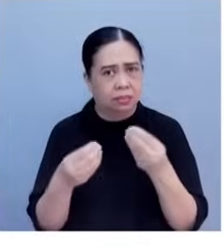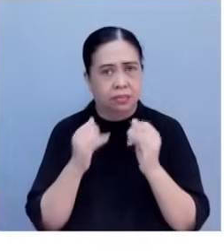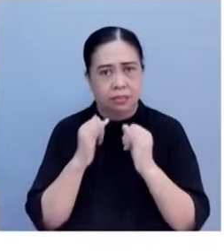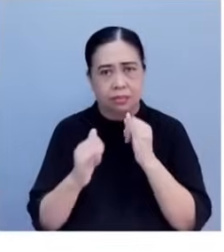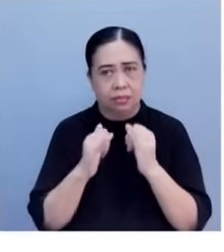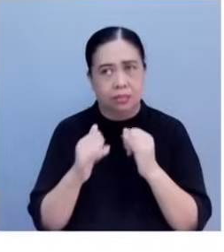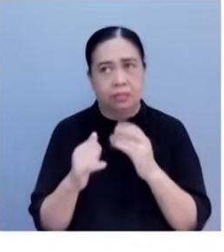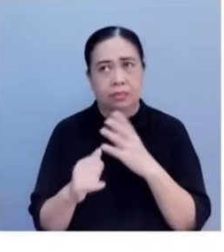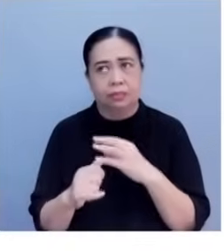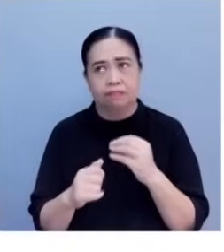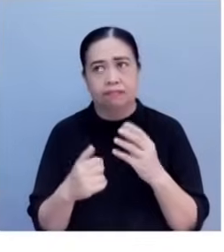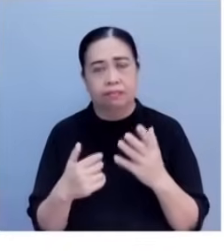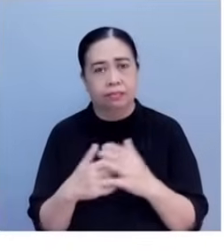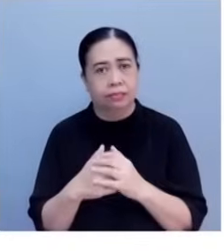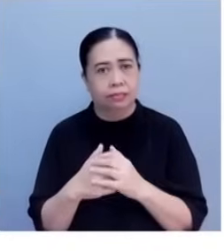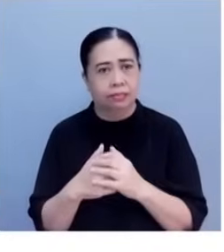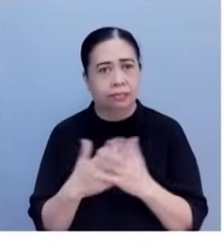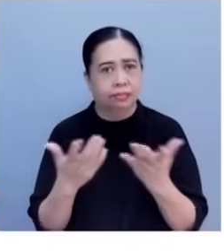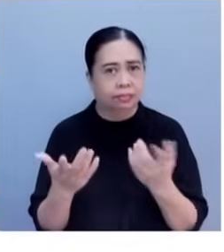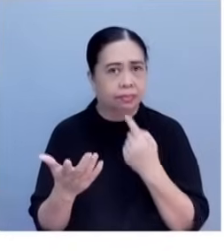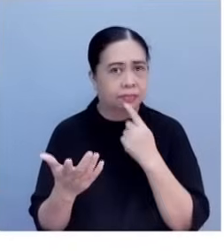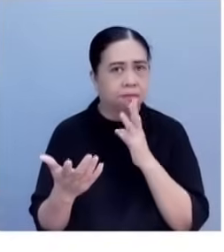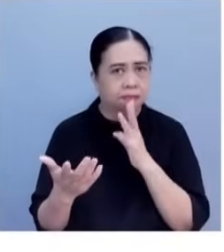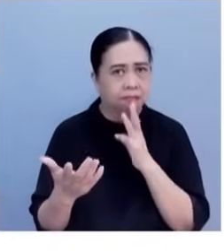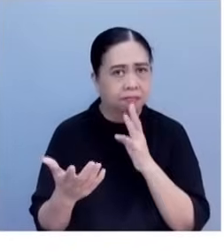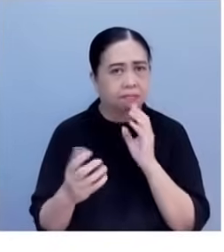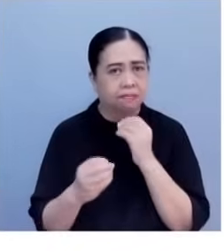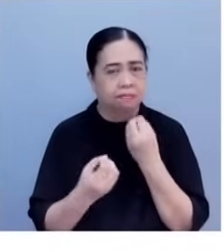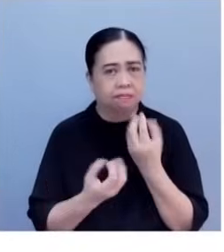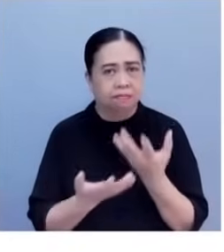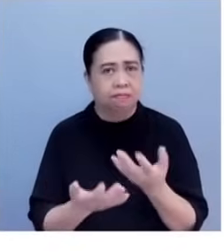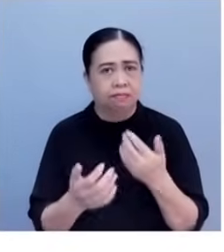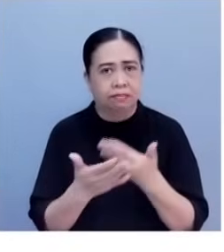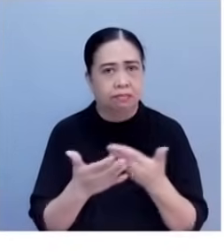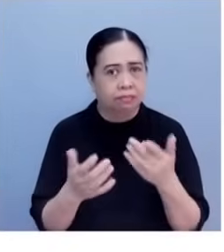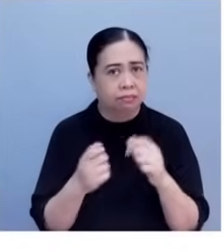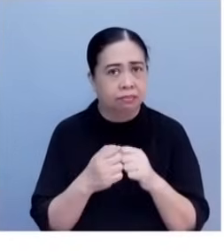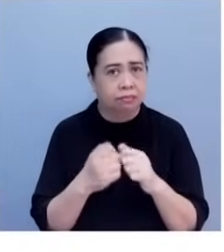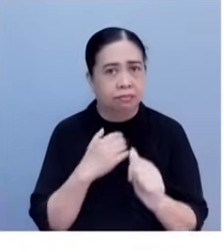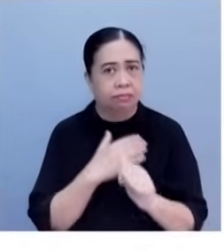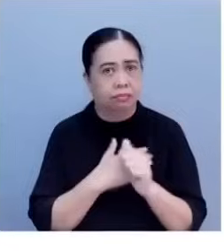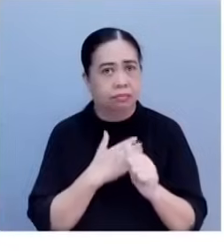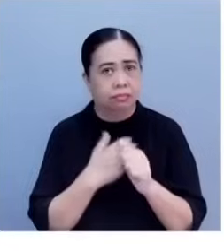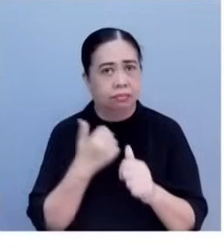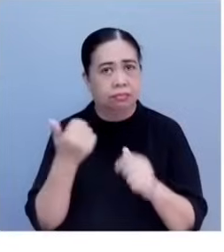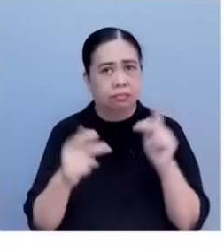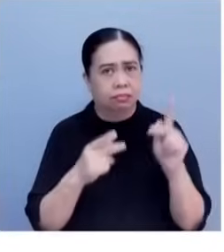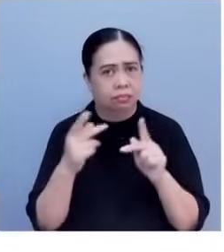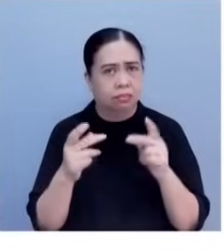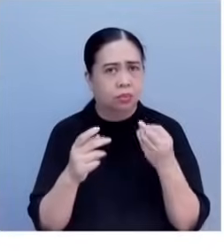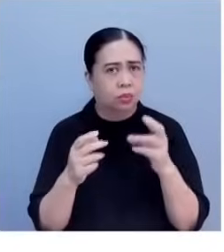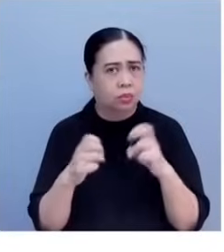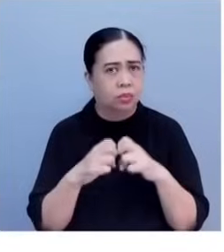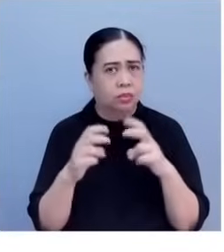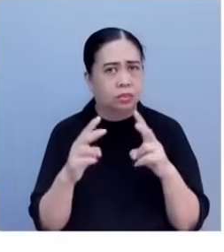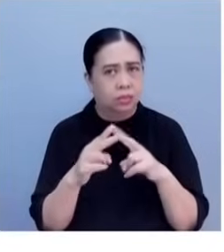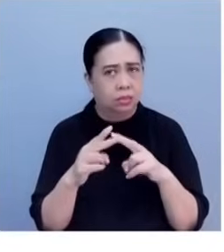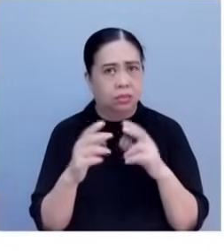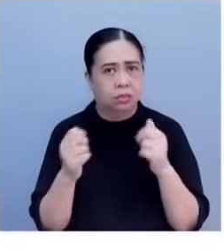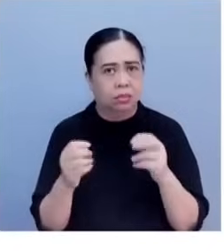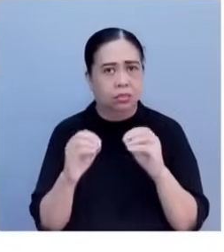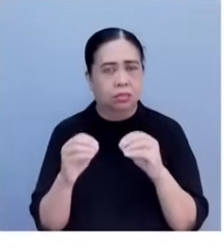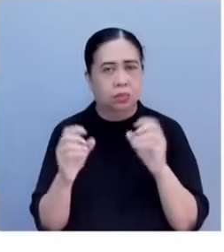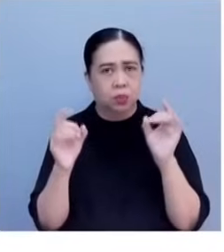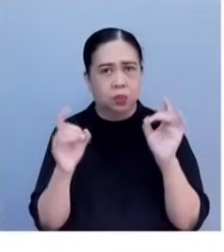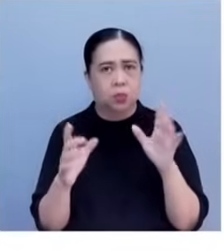and saying things that might endanger other people, or even, you know, put him in a very